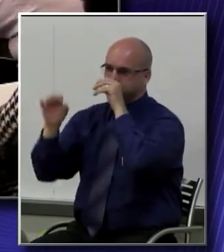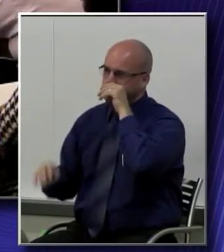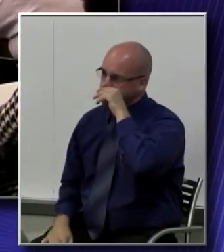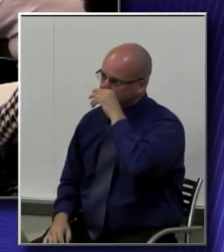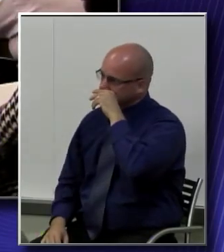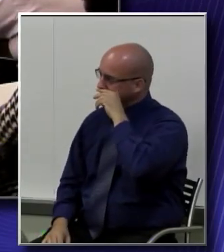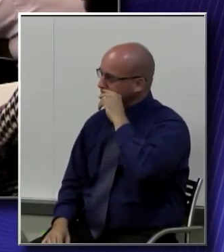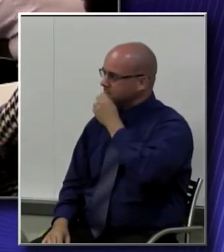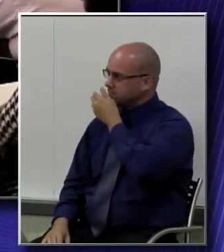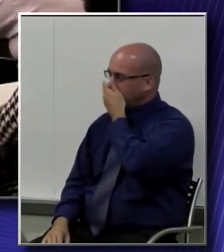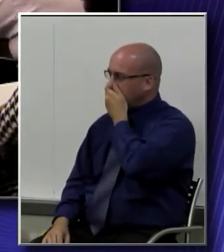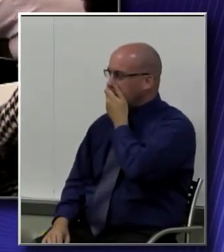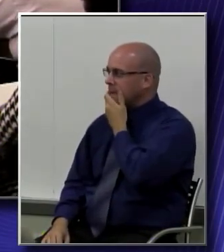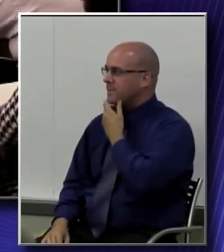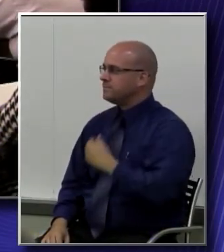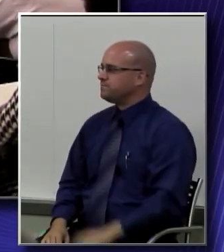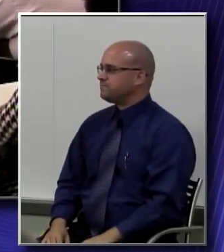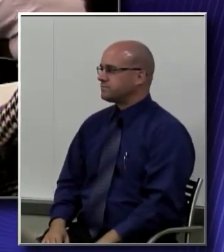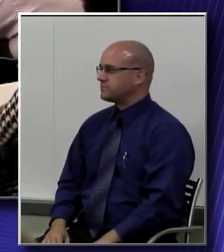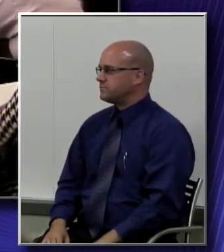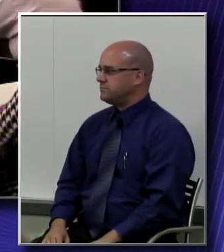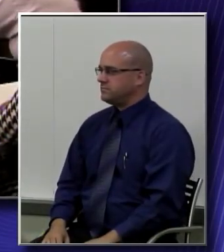Thank you.